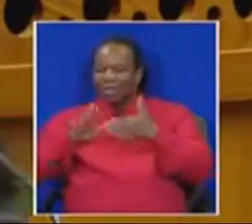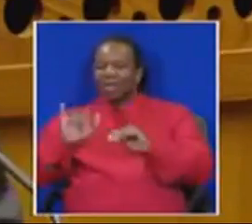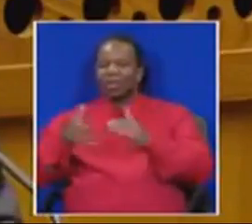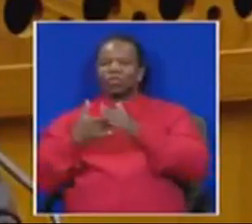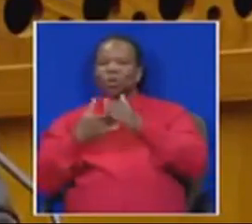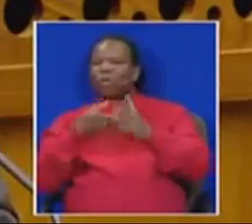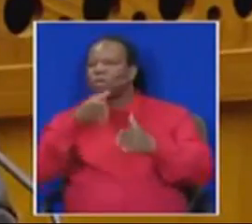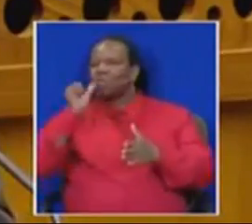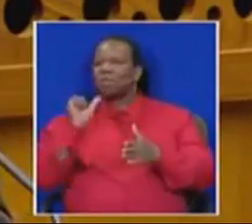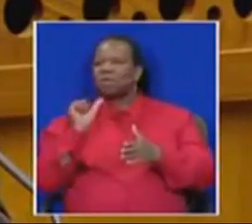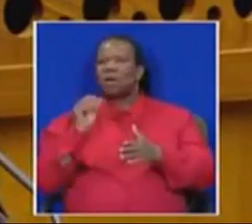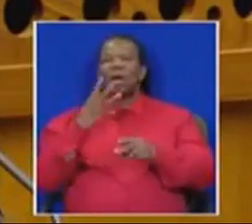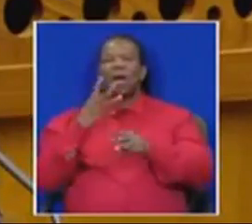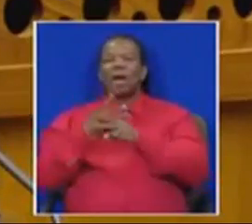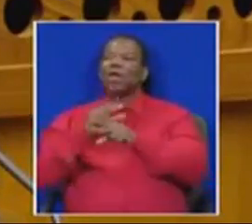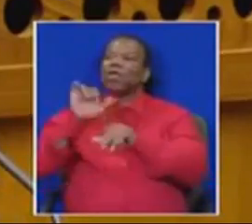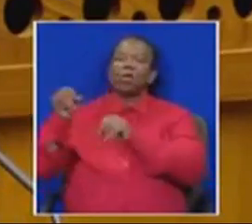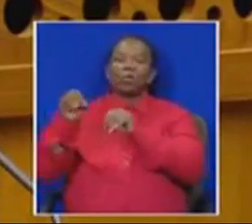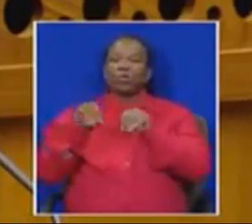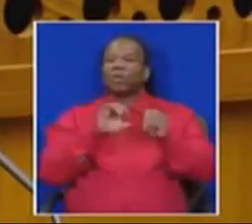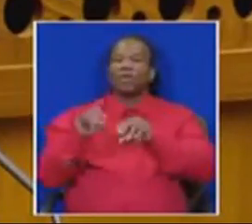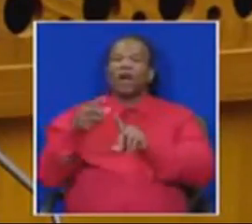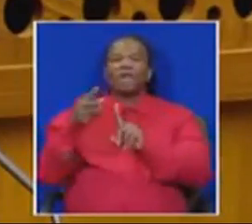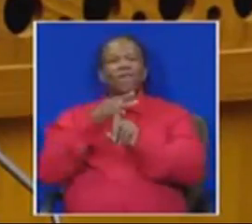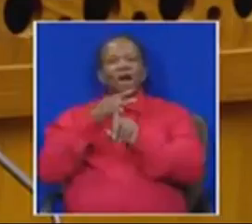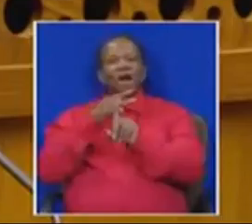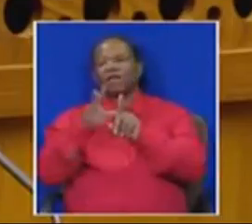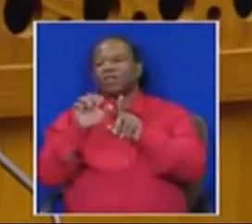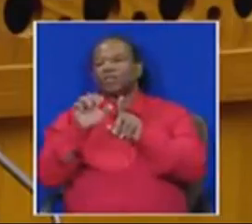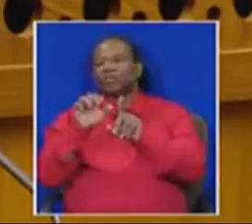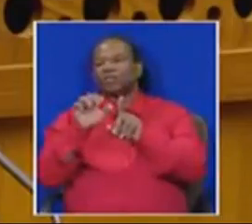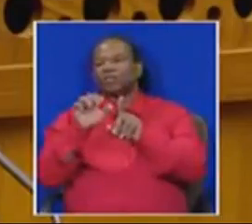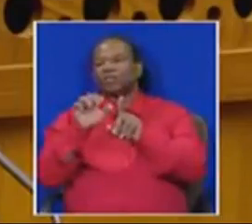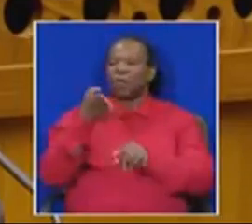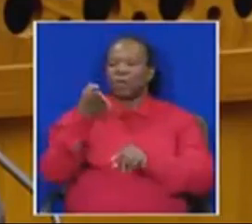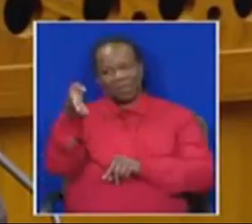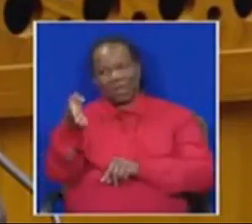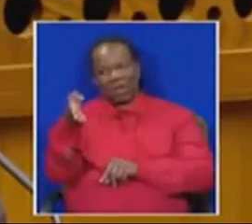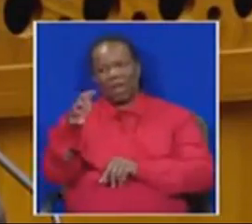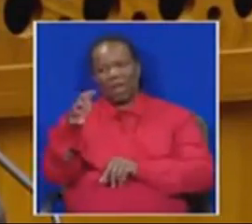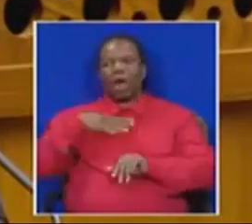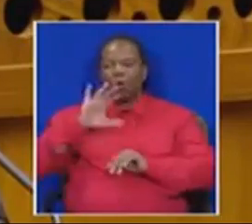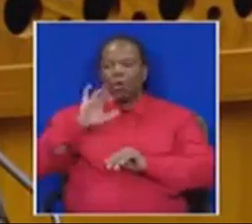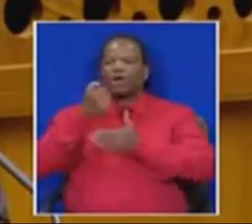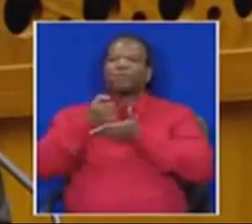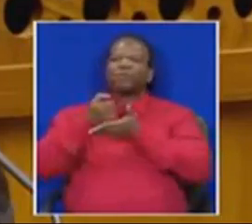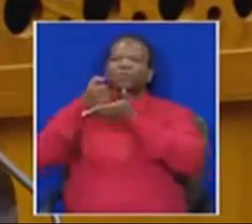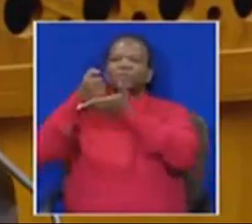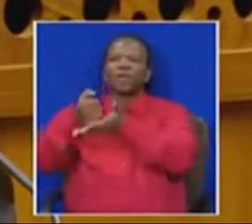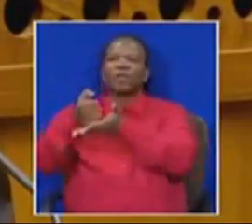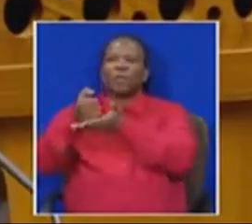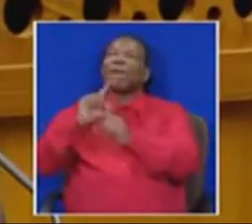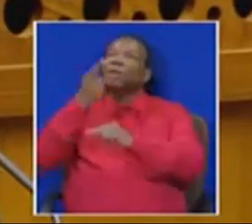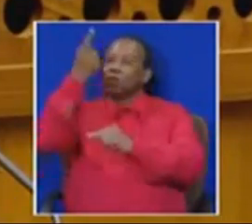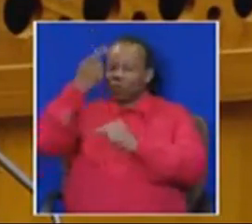there for the victims of violence and abuse. I want to lend a hand send